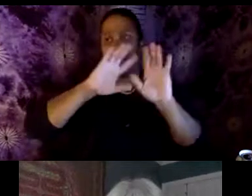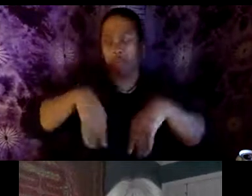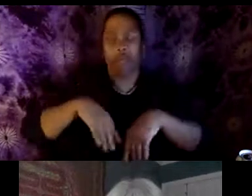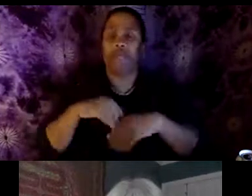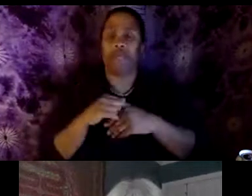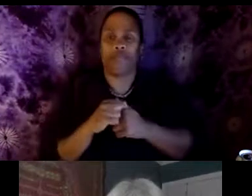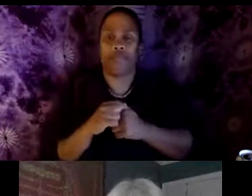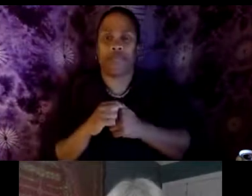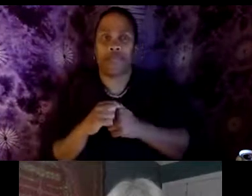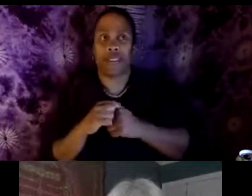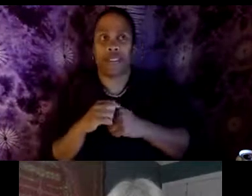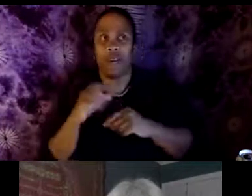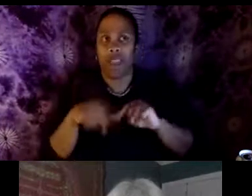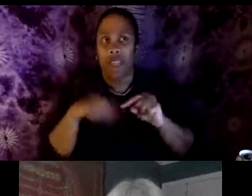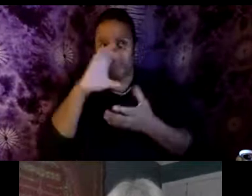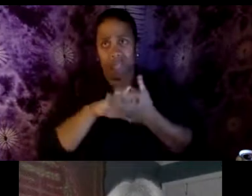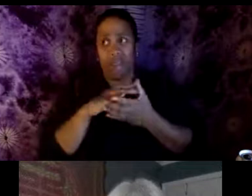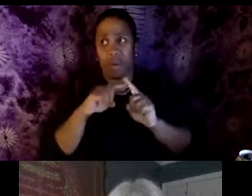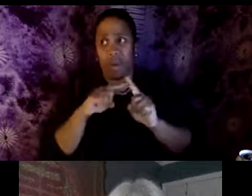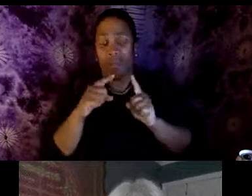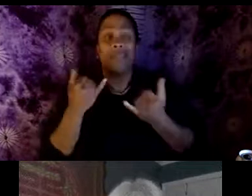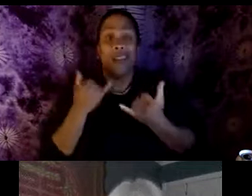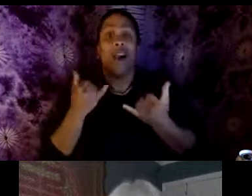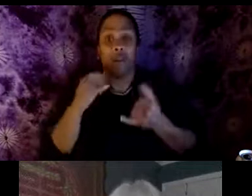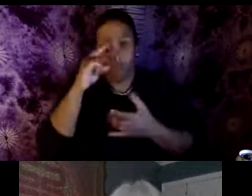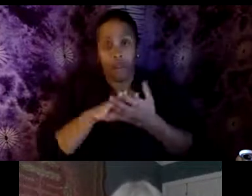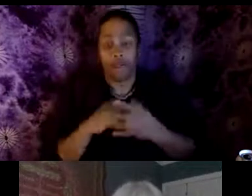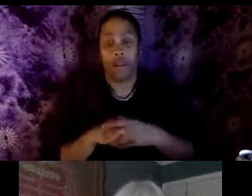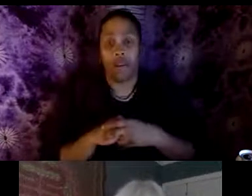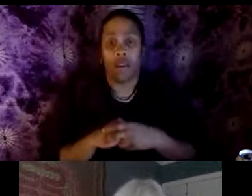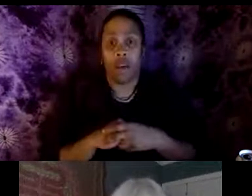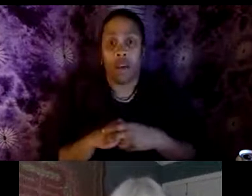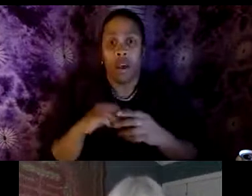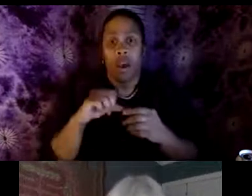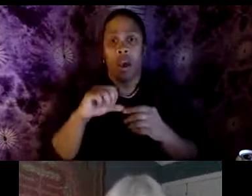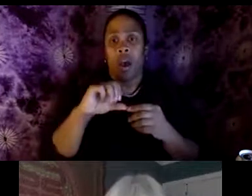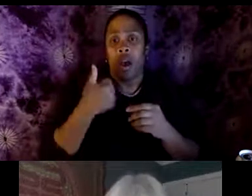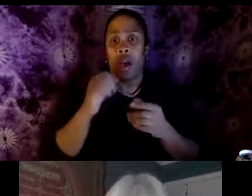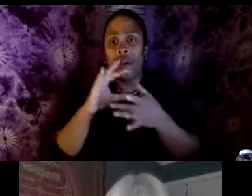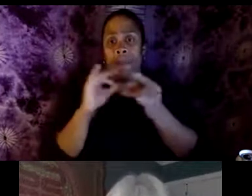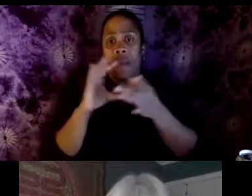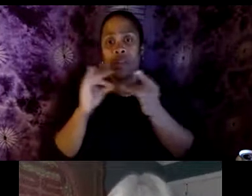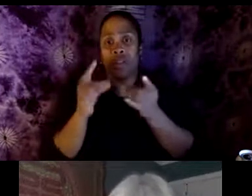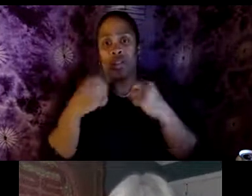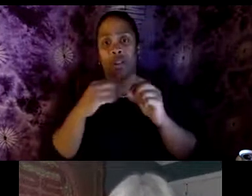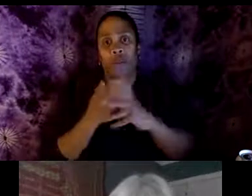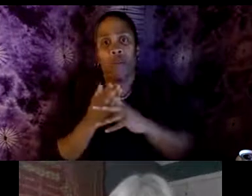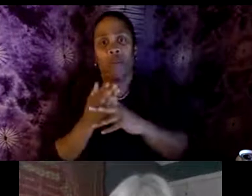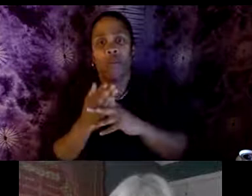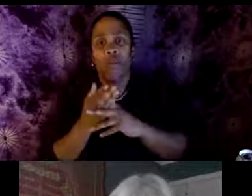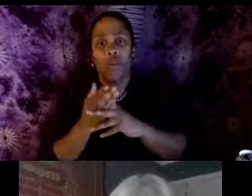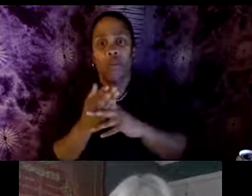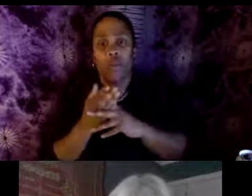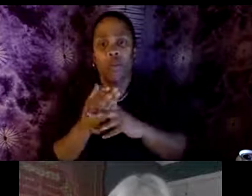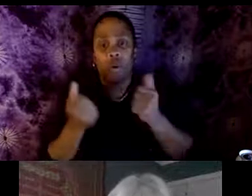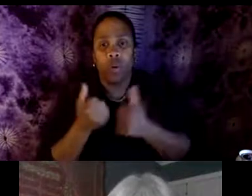it and can't believe it all at the same time. Yeah, and then another point that just some other messages coming through, which one of you